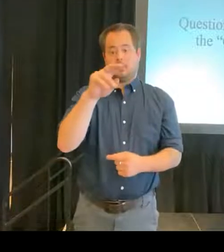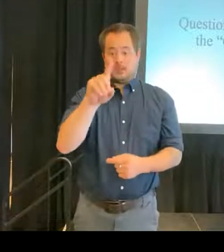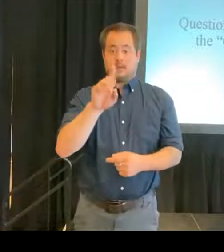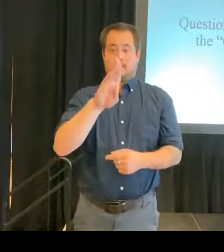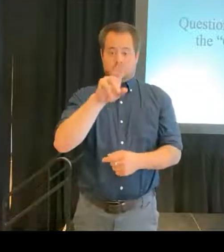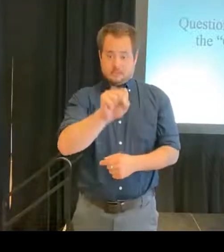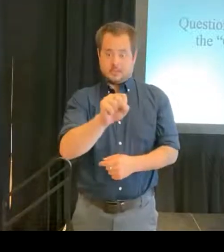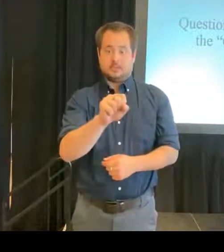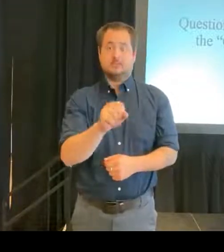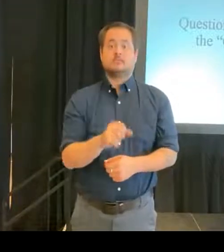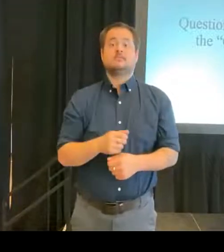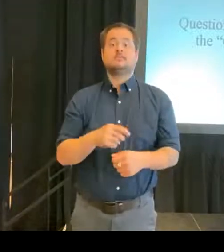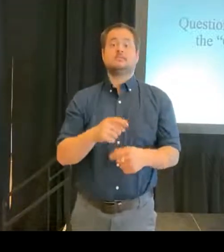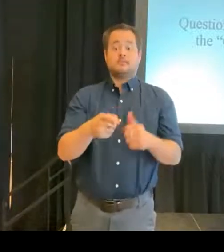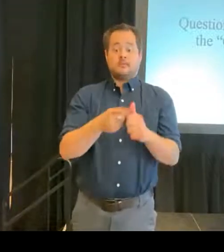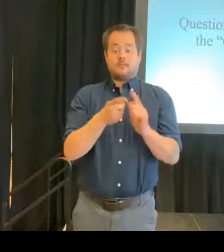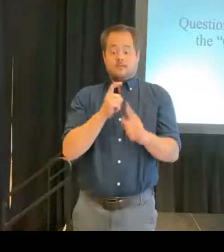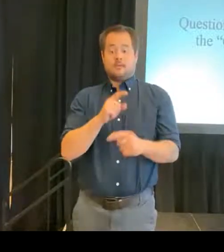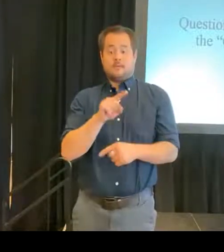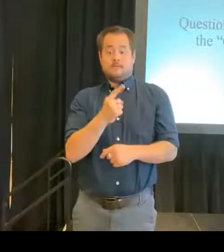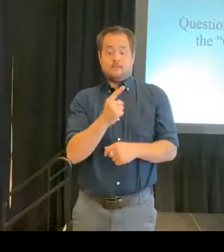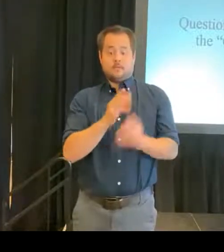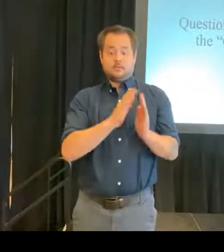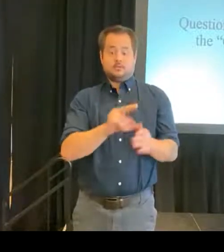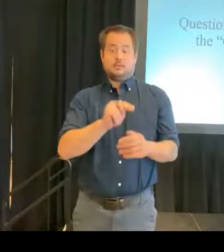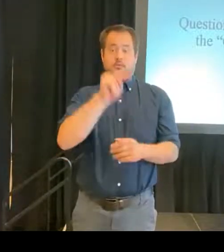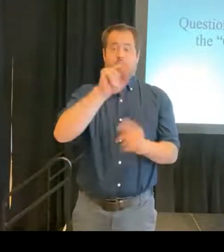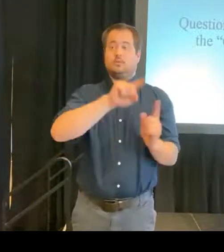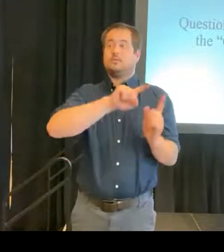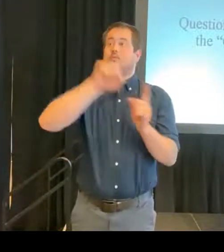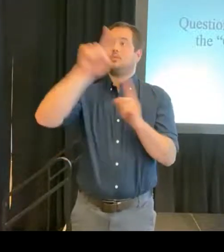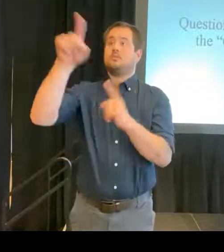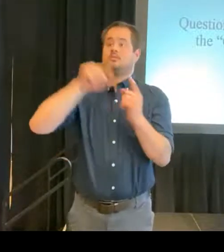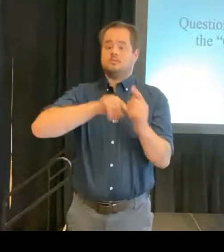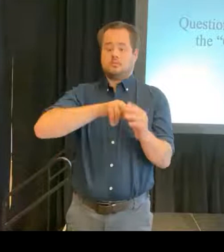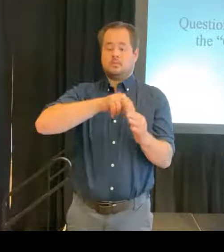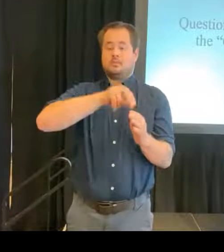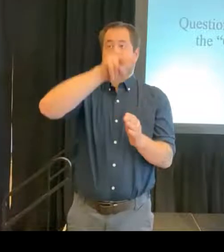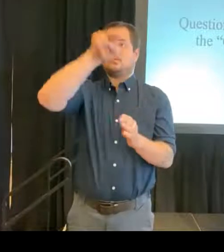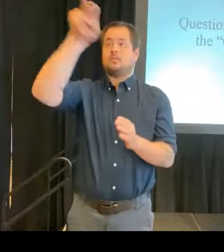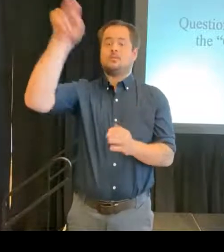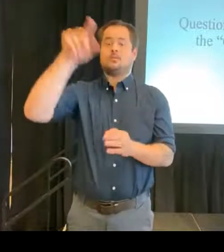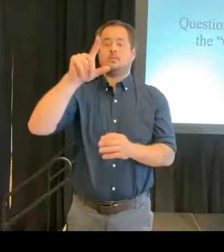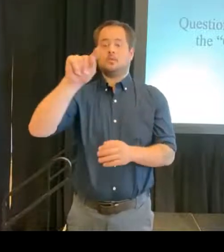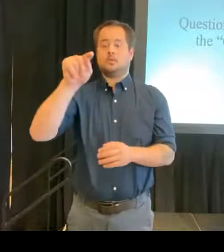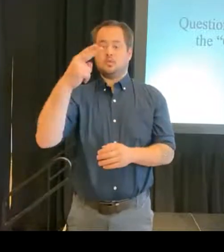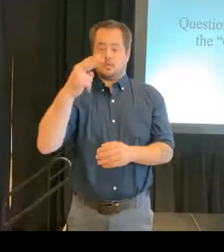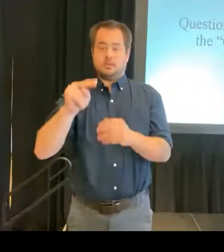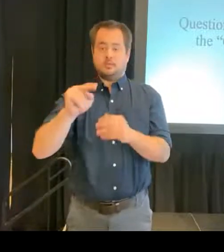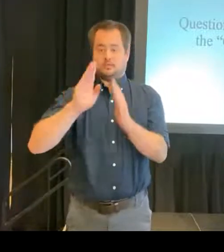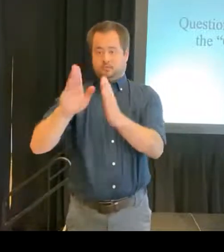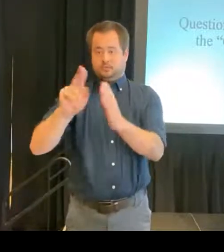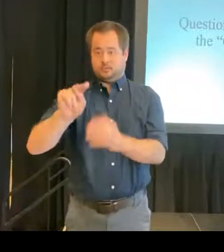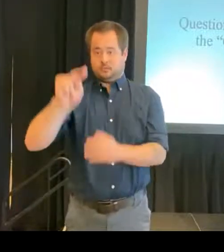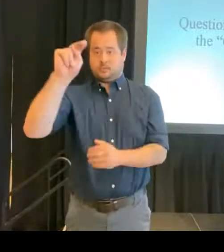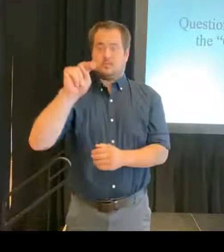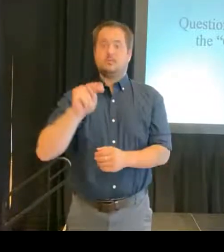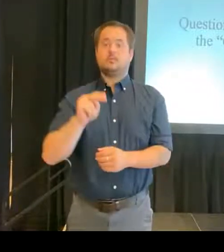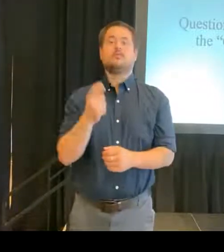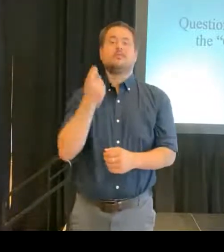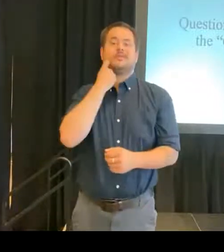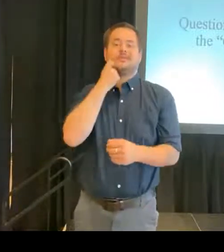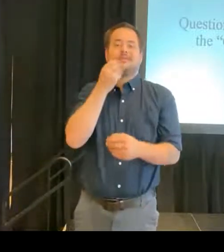North to 20th Street North, was where the Greyhound bus station was. They just moved a couple of years ago